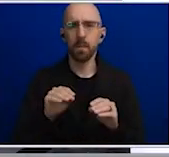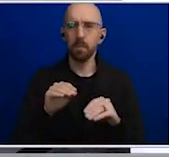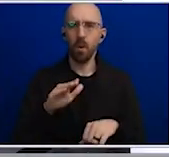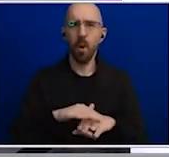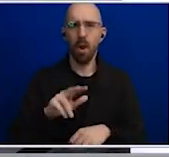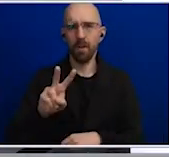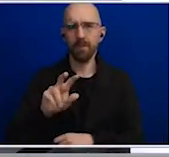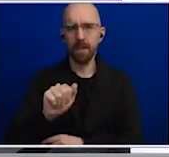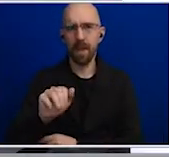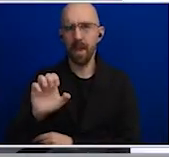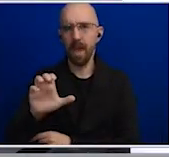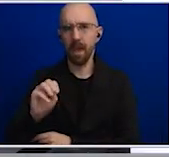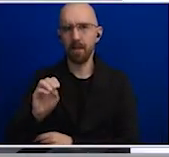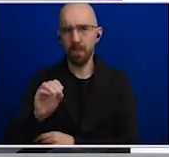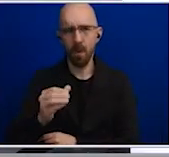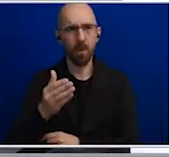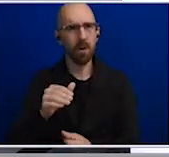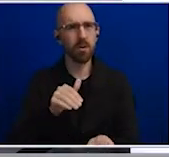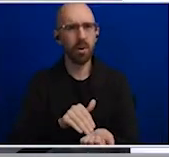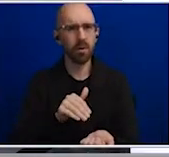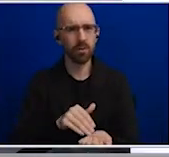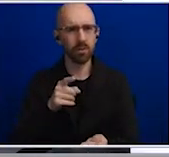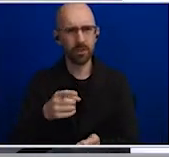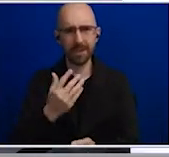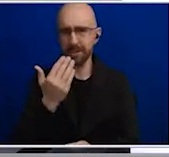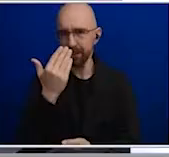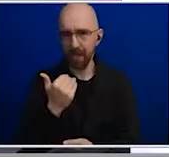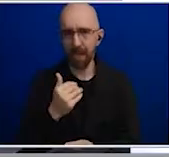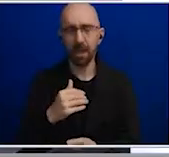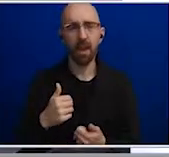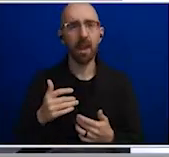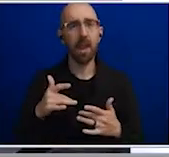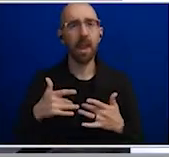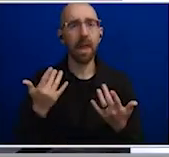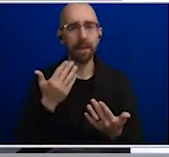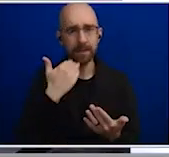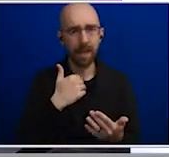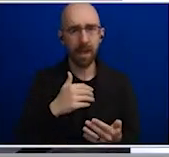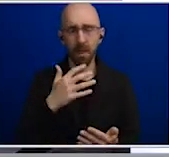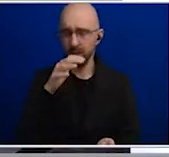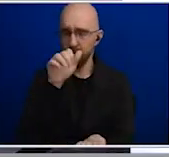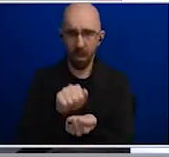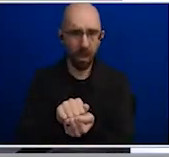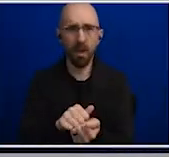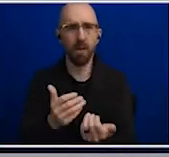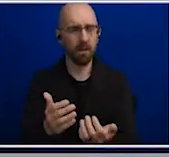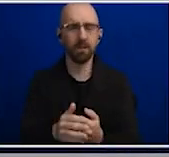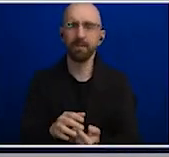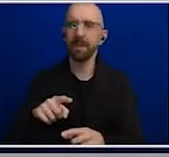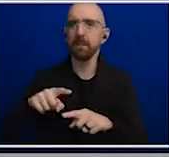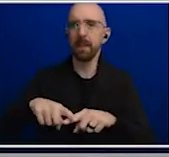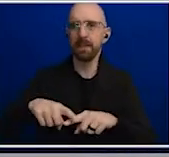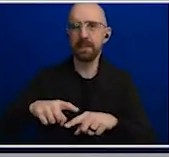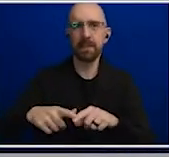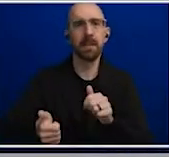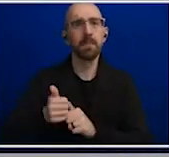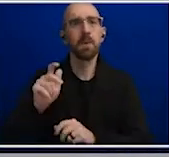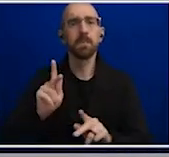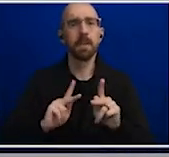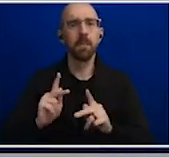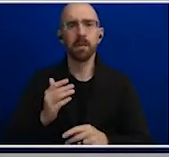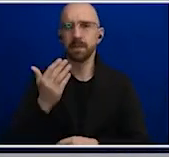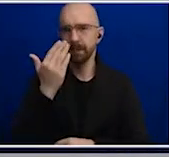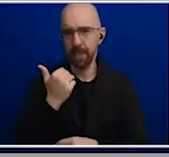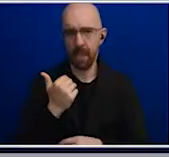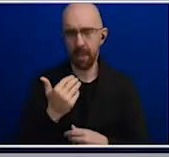Zorn, are they sedated? Are they in a light sedation, heavily sedated? It depends. Most people are sedated when